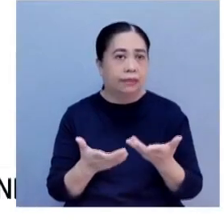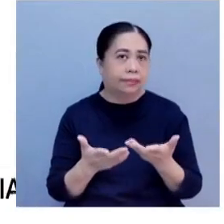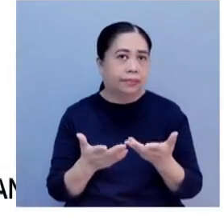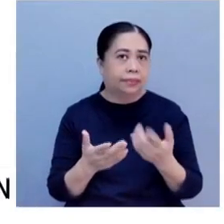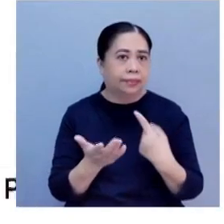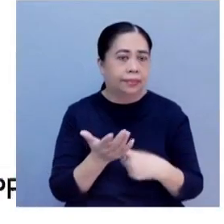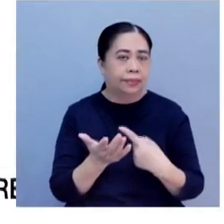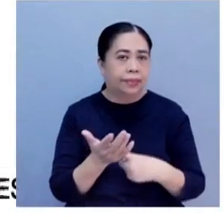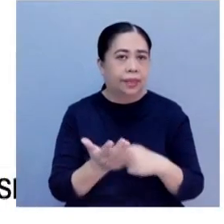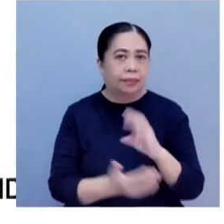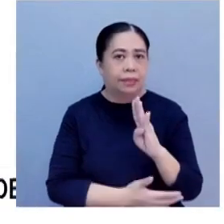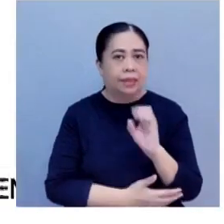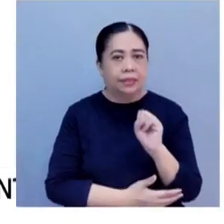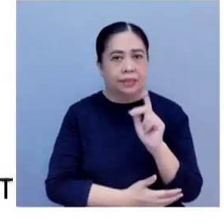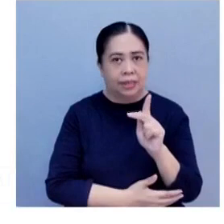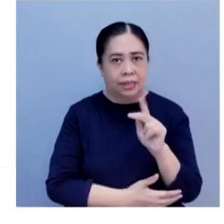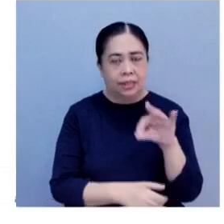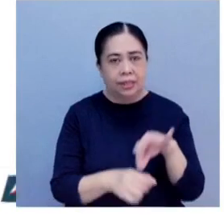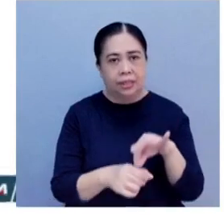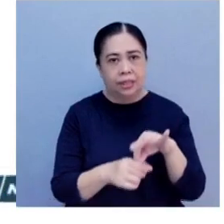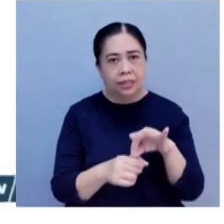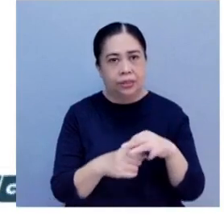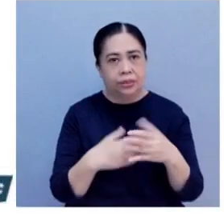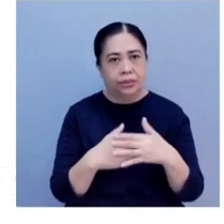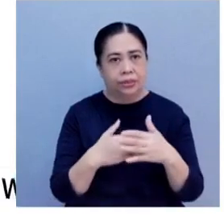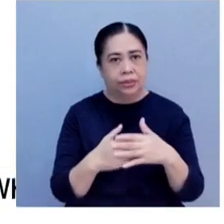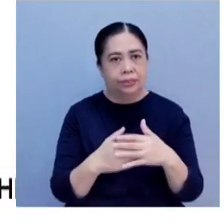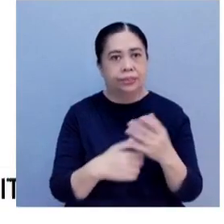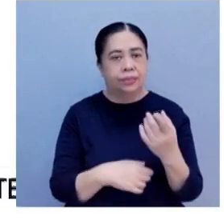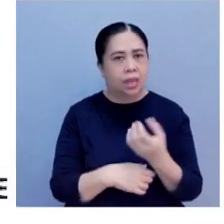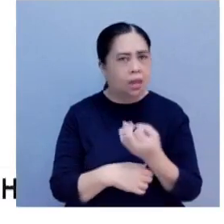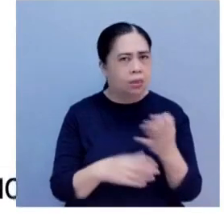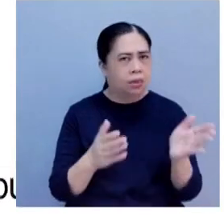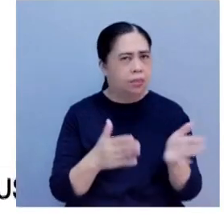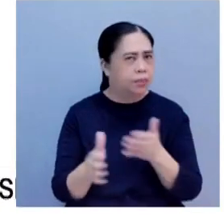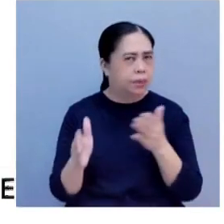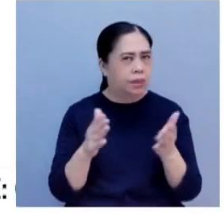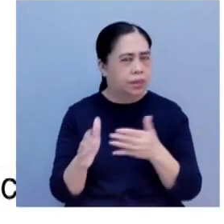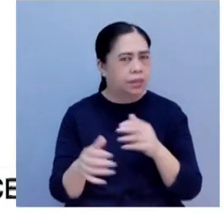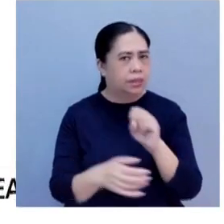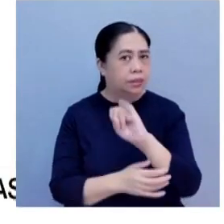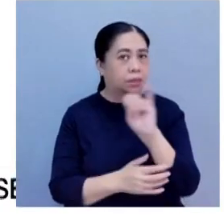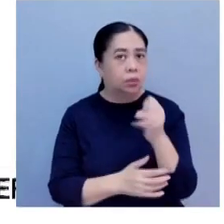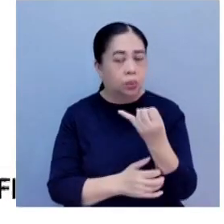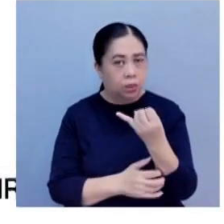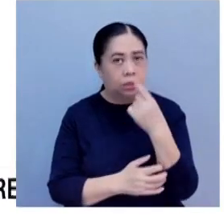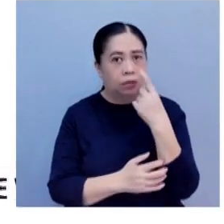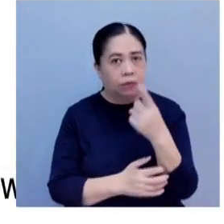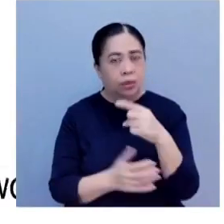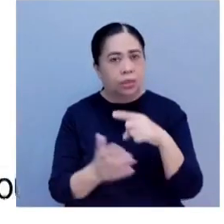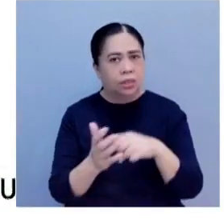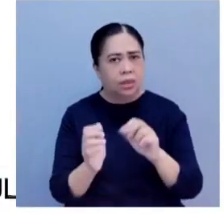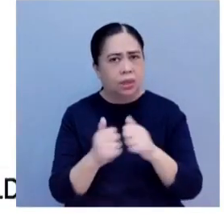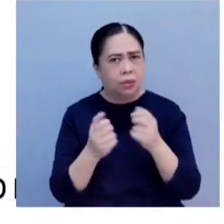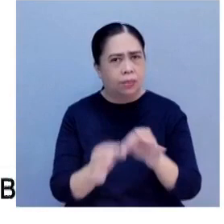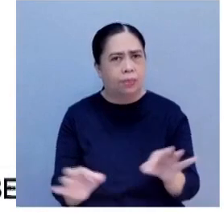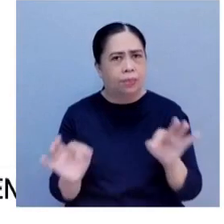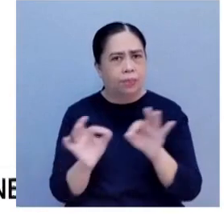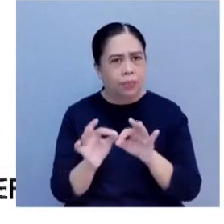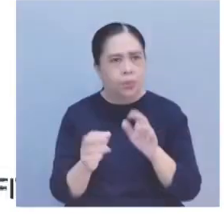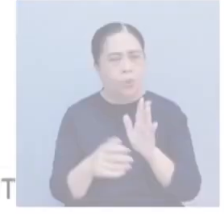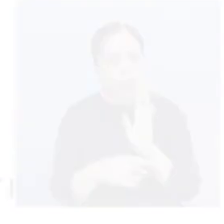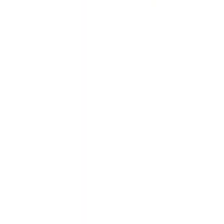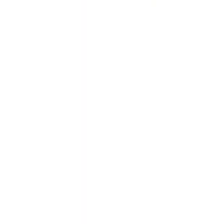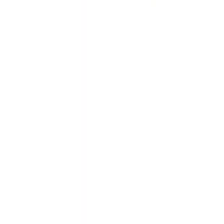about the BSK elections coming up in a couple of days. How prepared is the city of San Juan for this? And how important, really, will